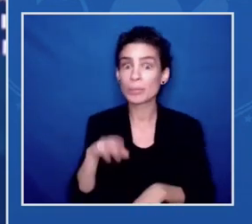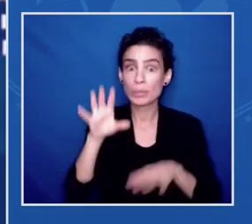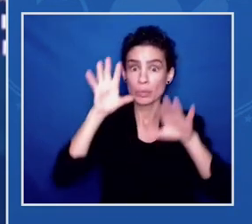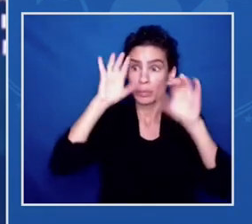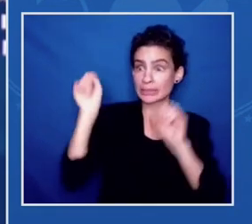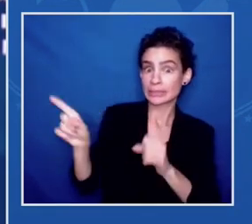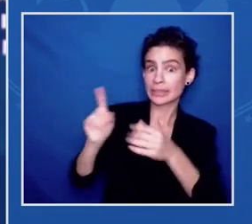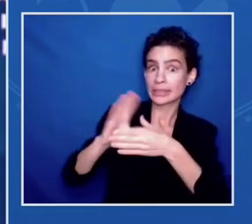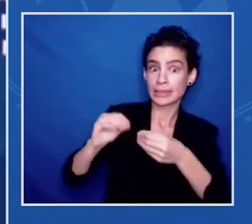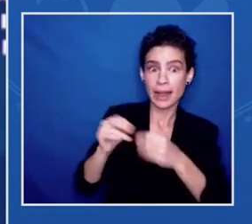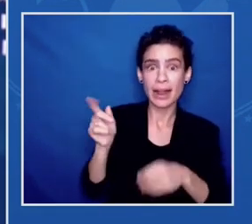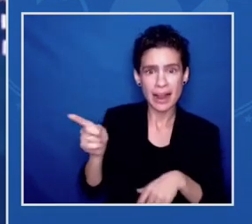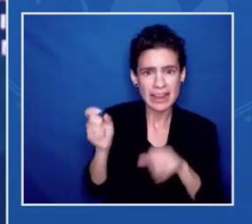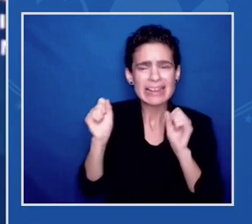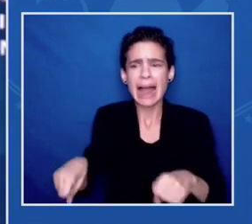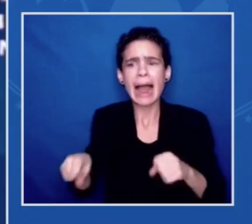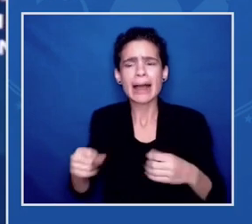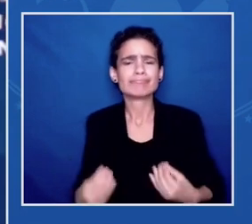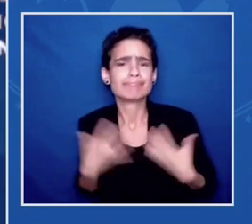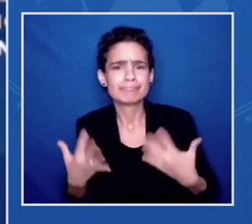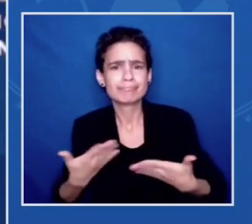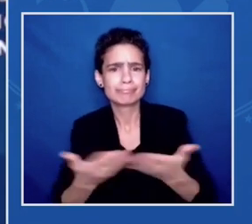a president can inspire.